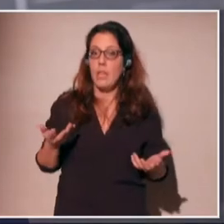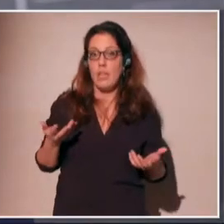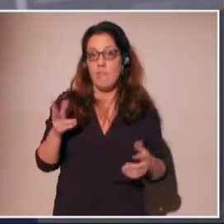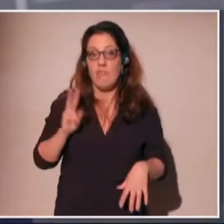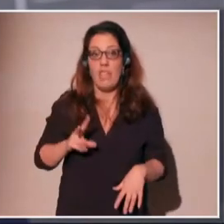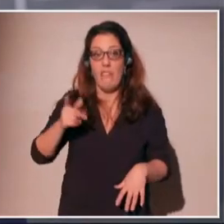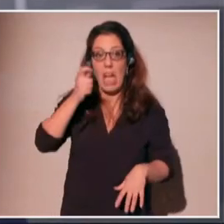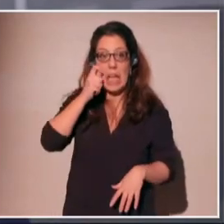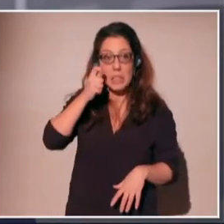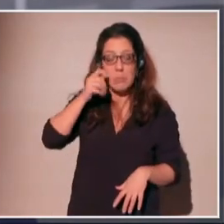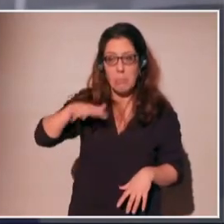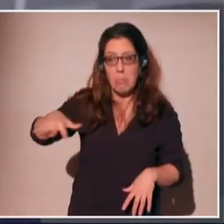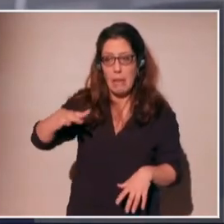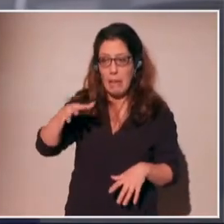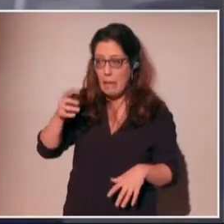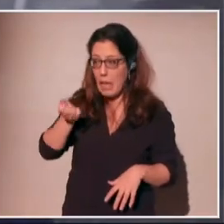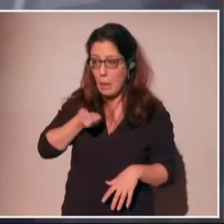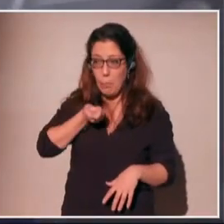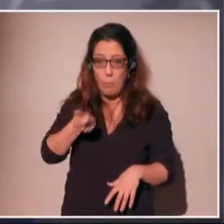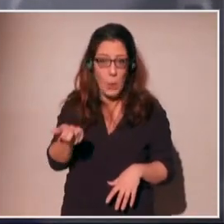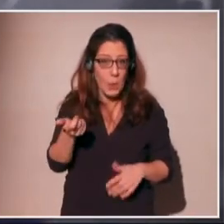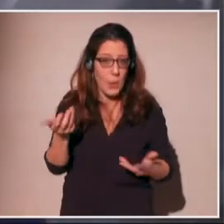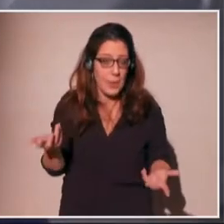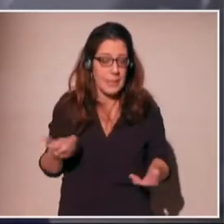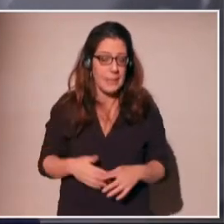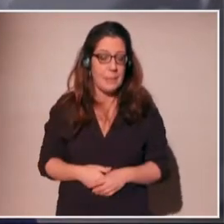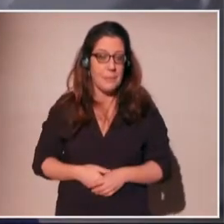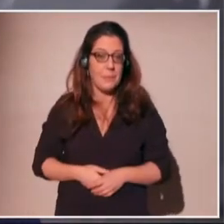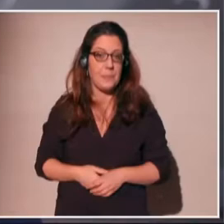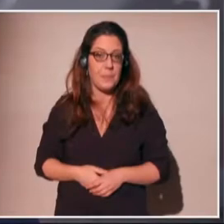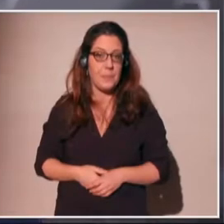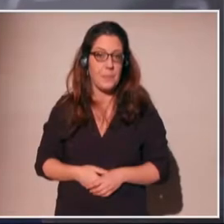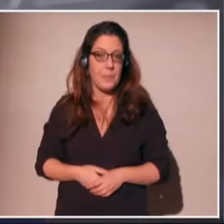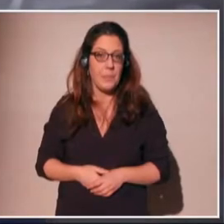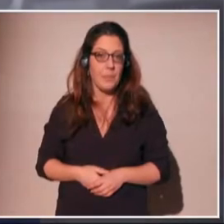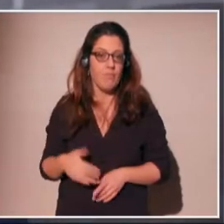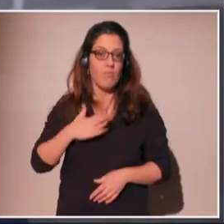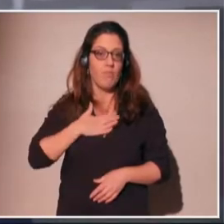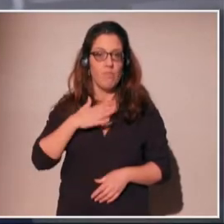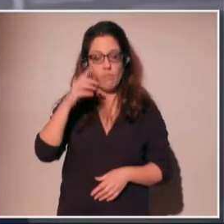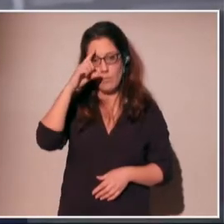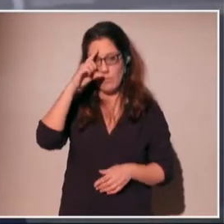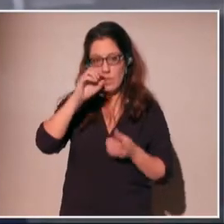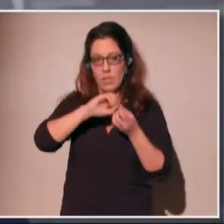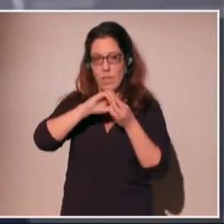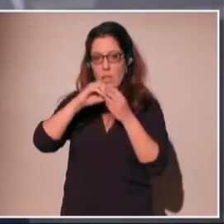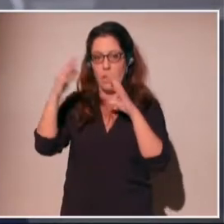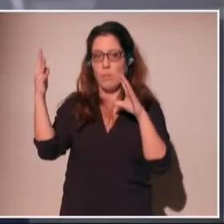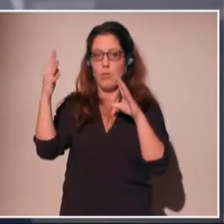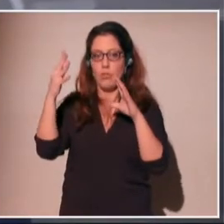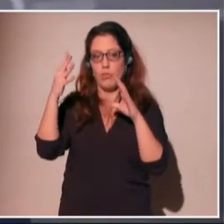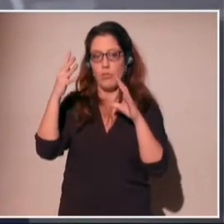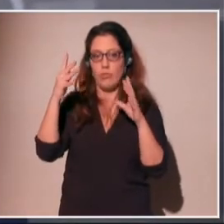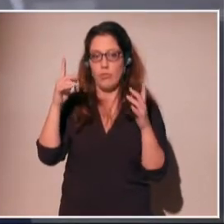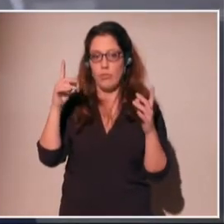to disrupt ourselves. And we augmented our work directly as a natural language guys and